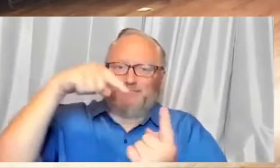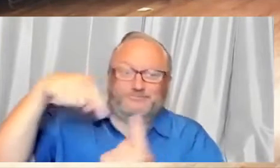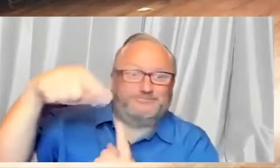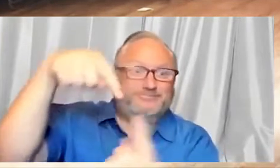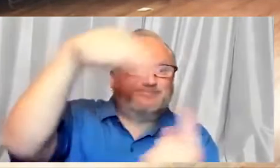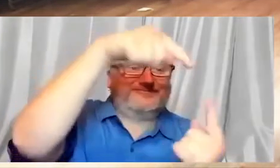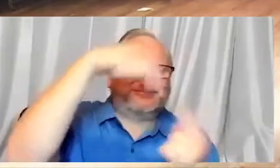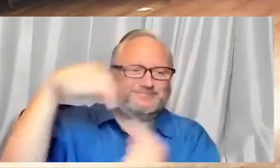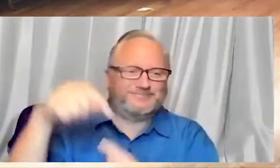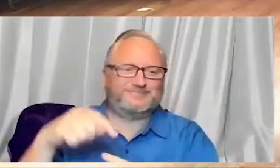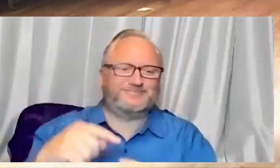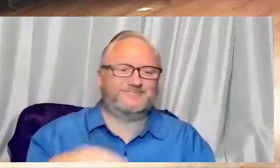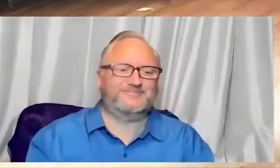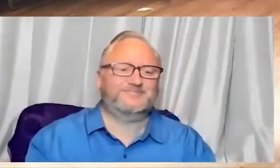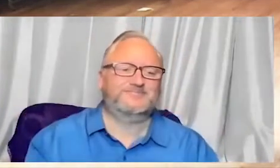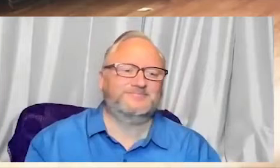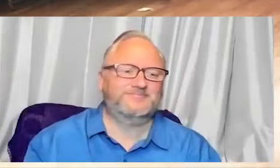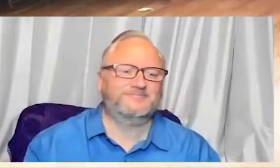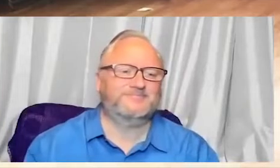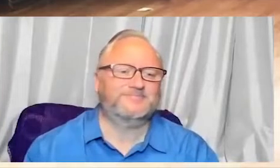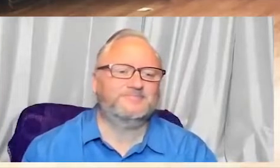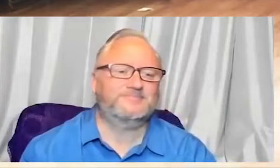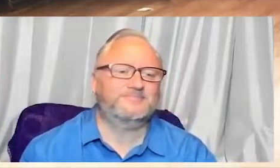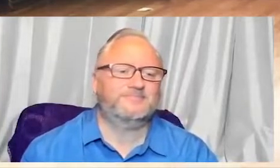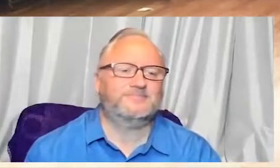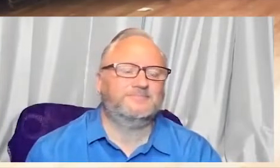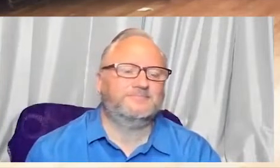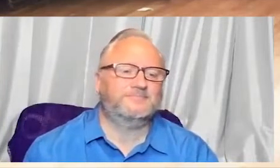Turn any time.